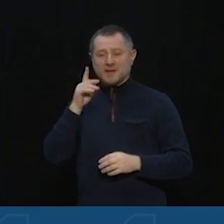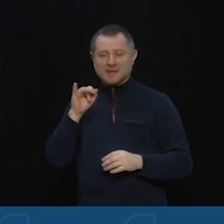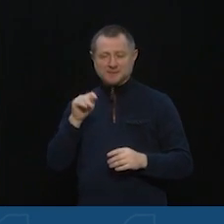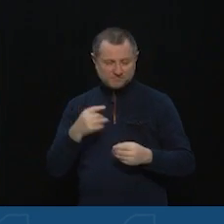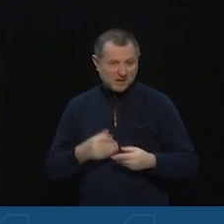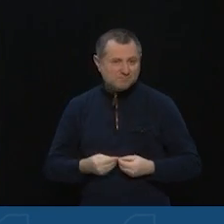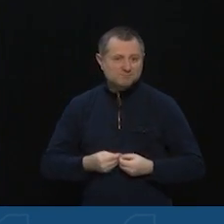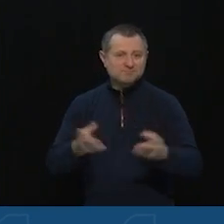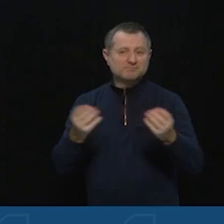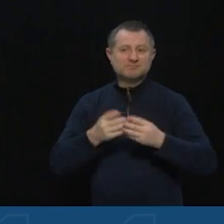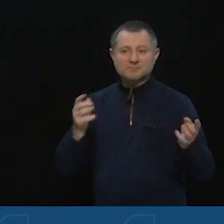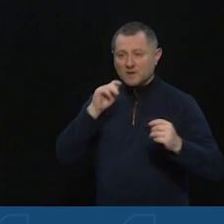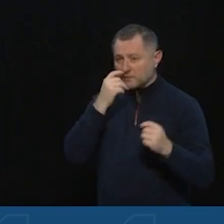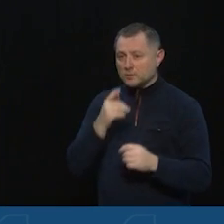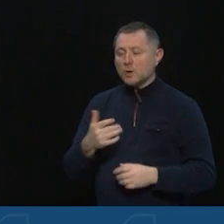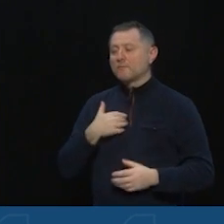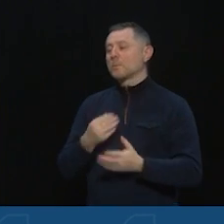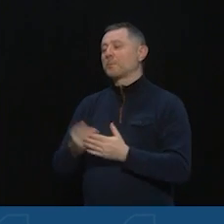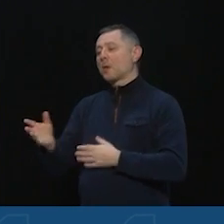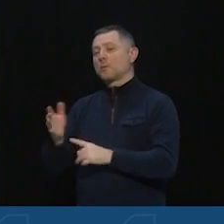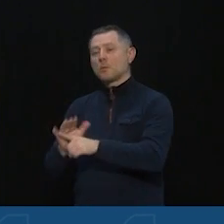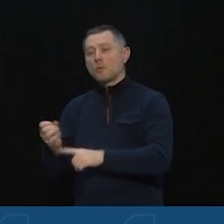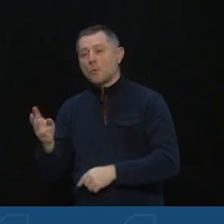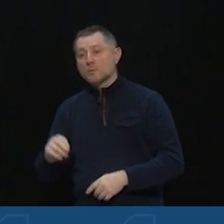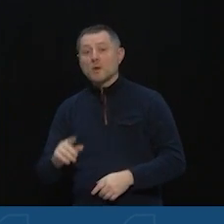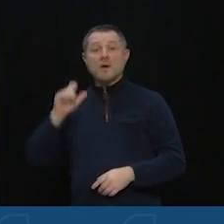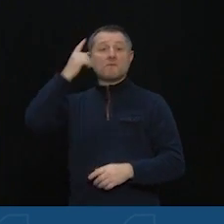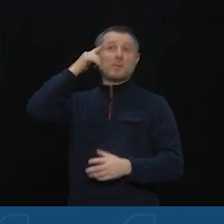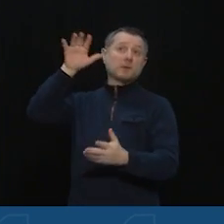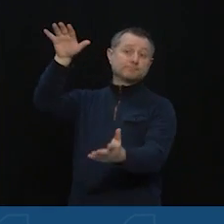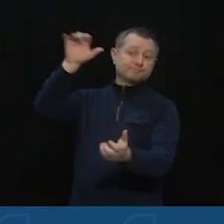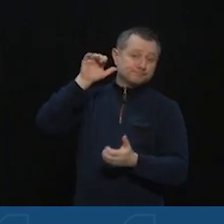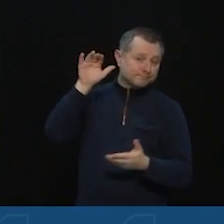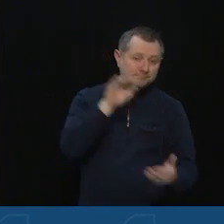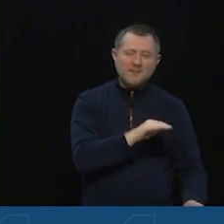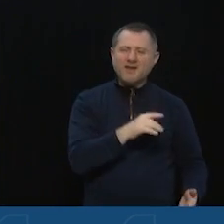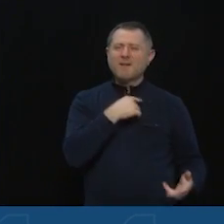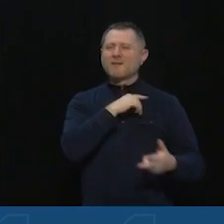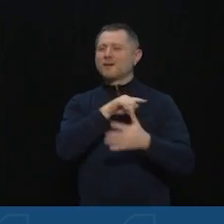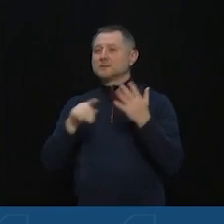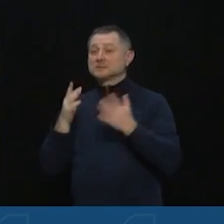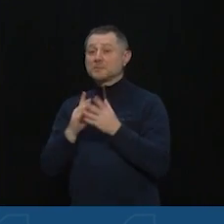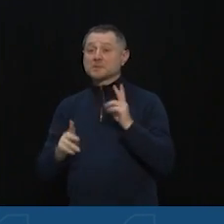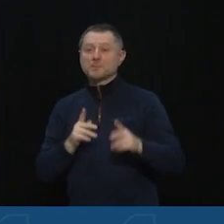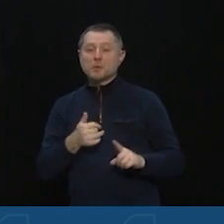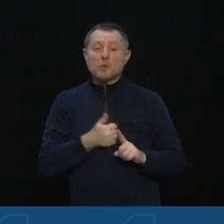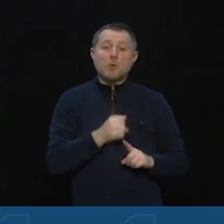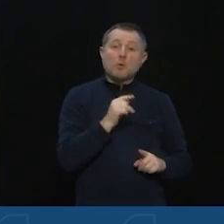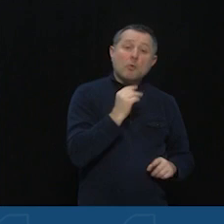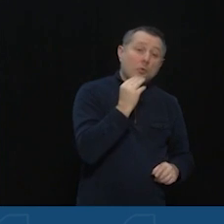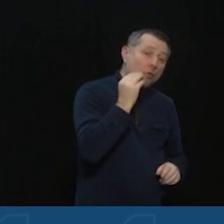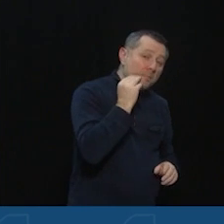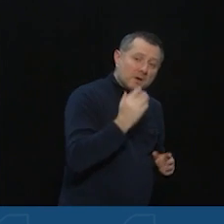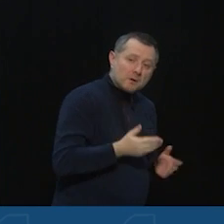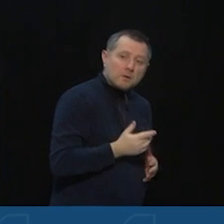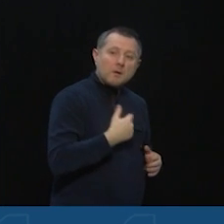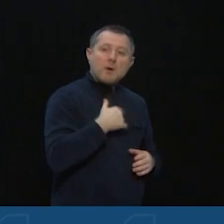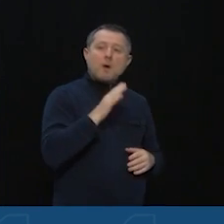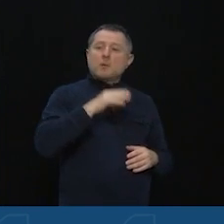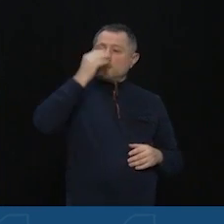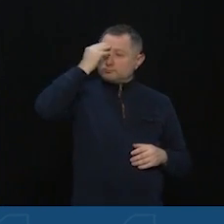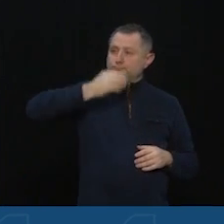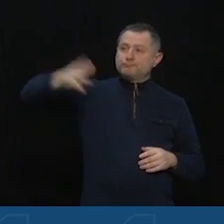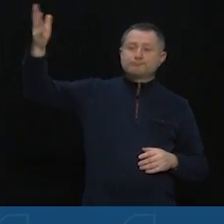them on their own through the federal government. There's a lot more home testing going on, and we are not capturing those results.